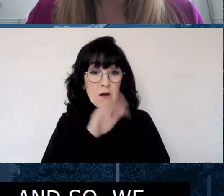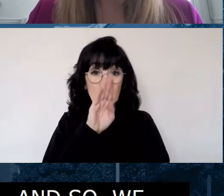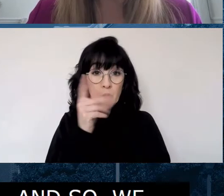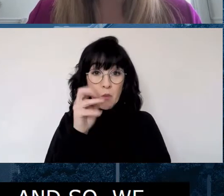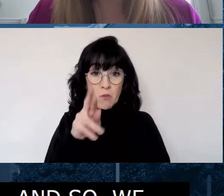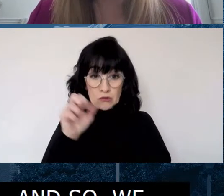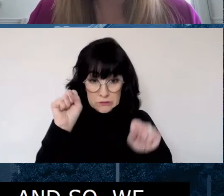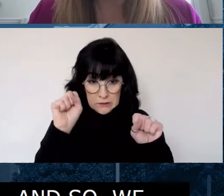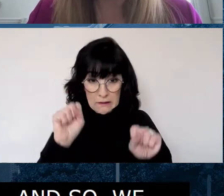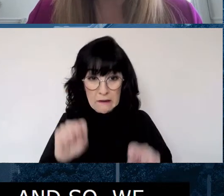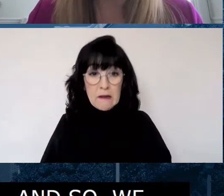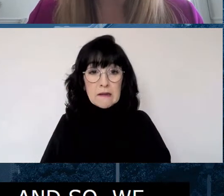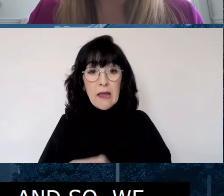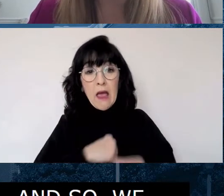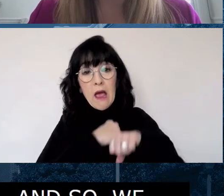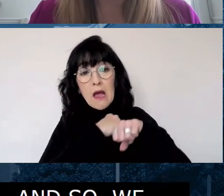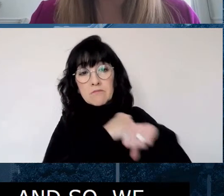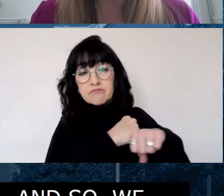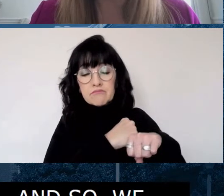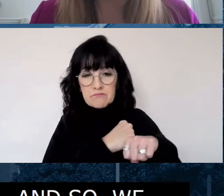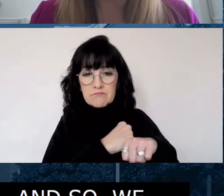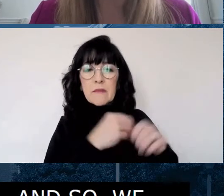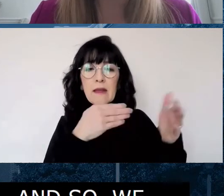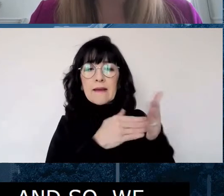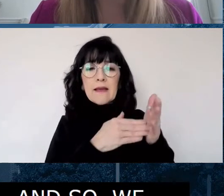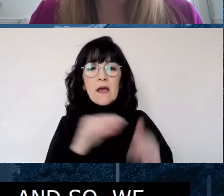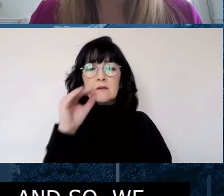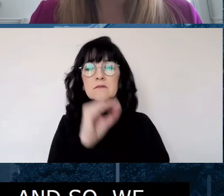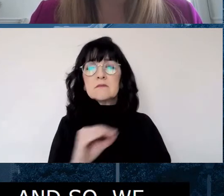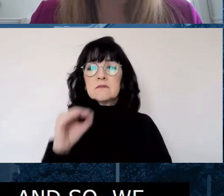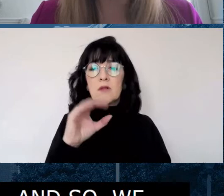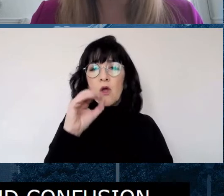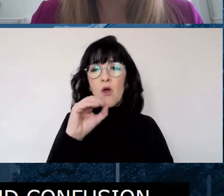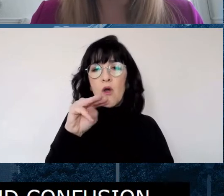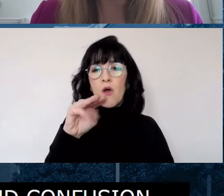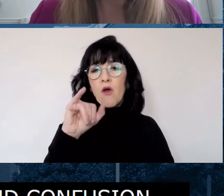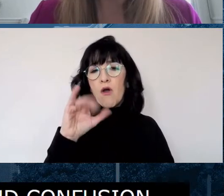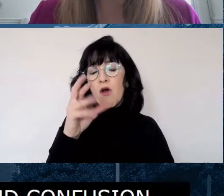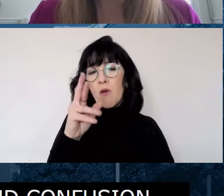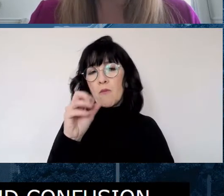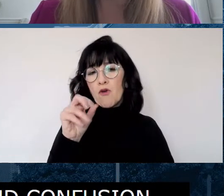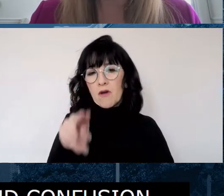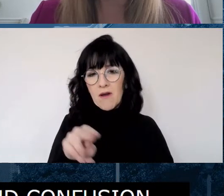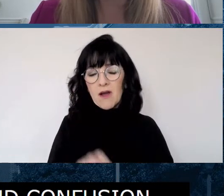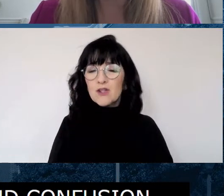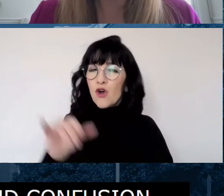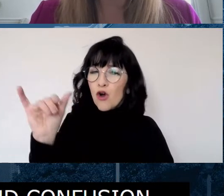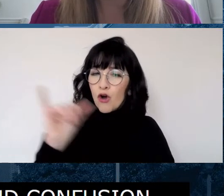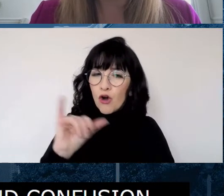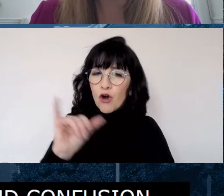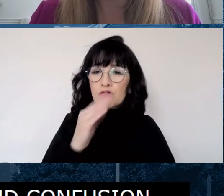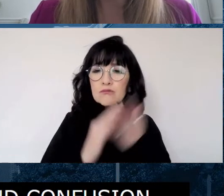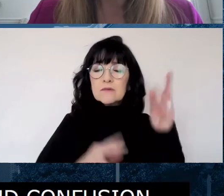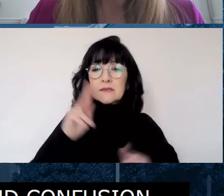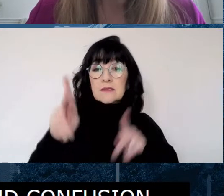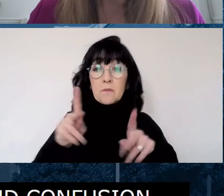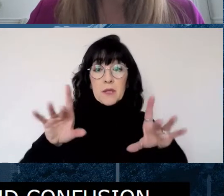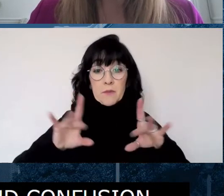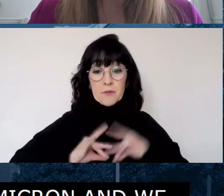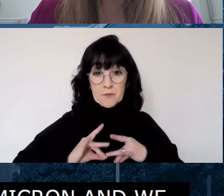today, but also confusion about timing after past infections. So we'll touch on that as